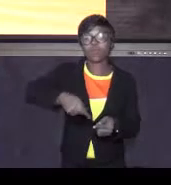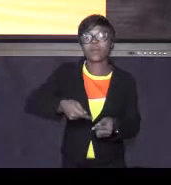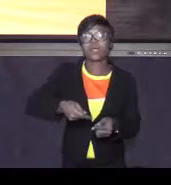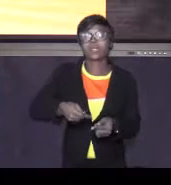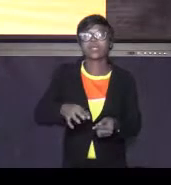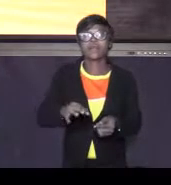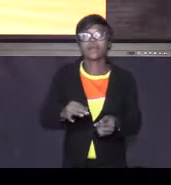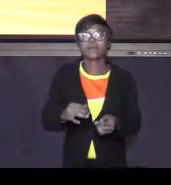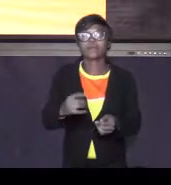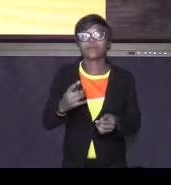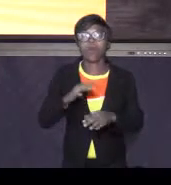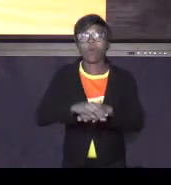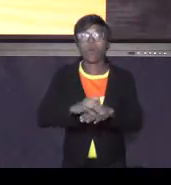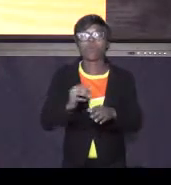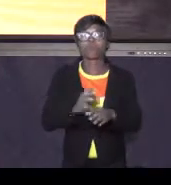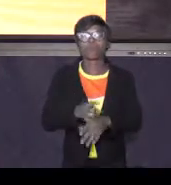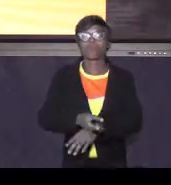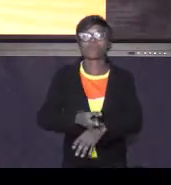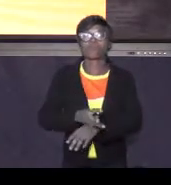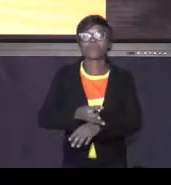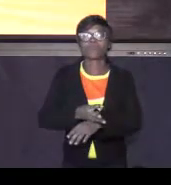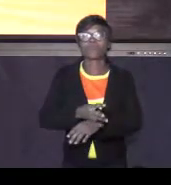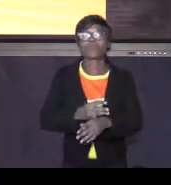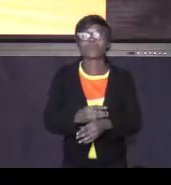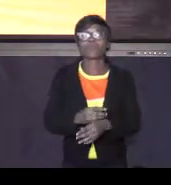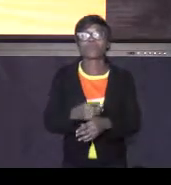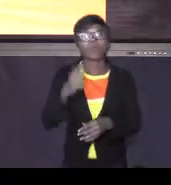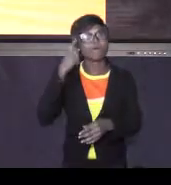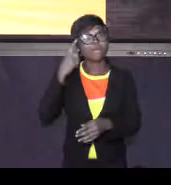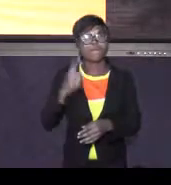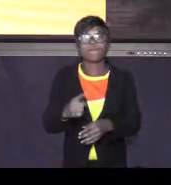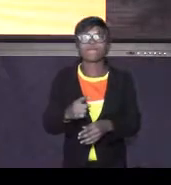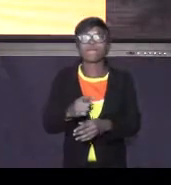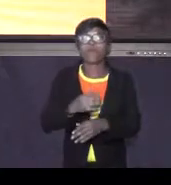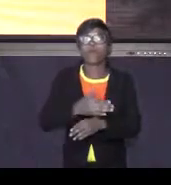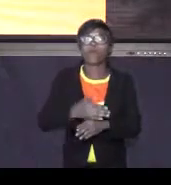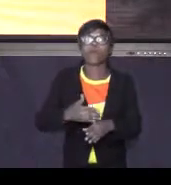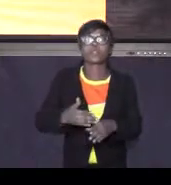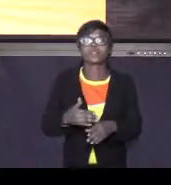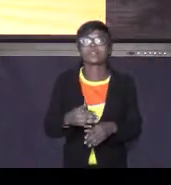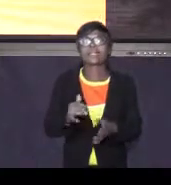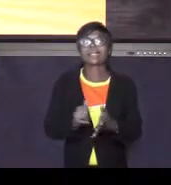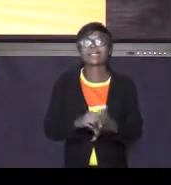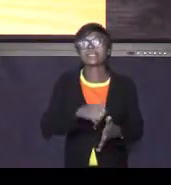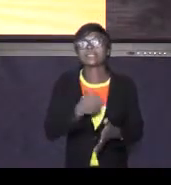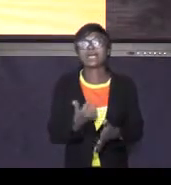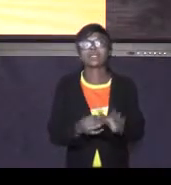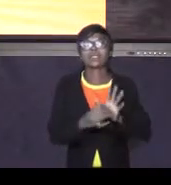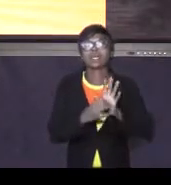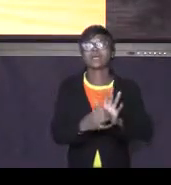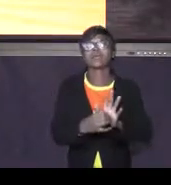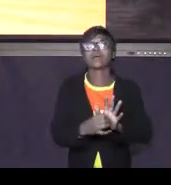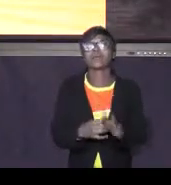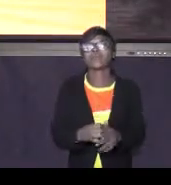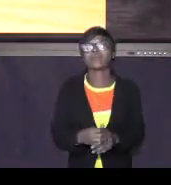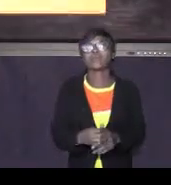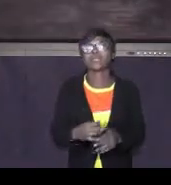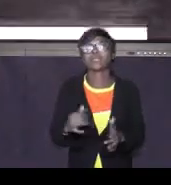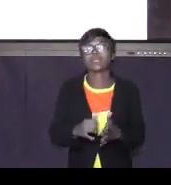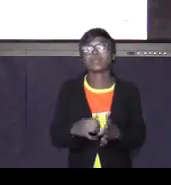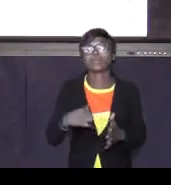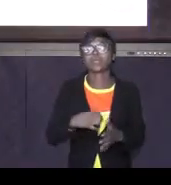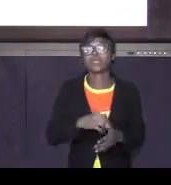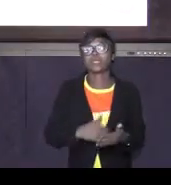use it for marking out visible mark on wood piece for cutting. That's another example